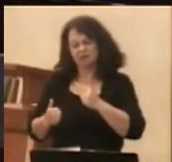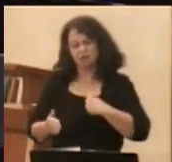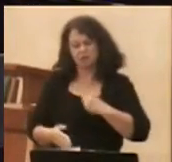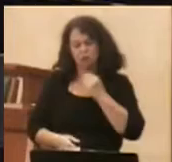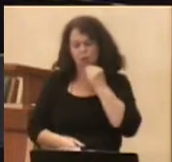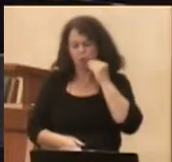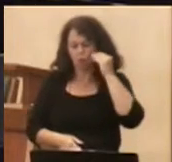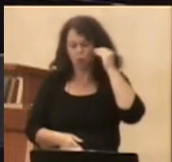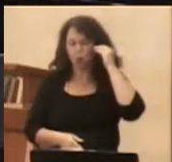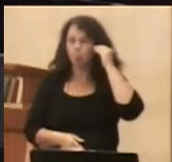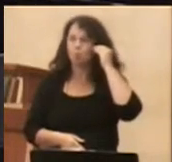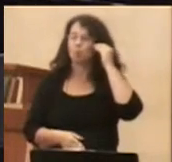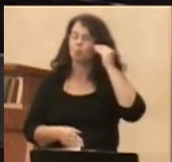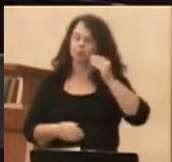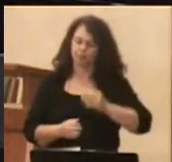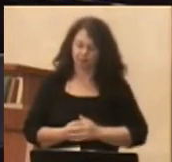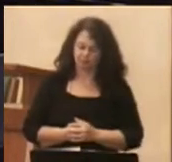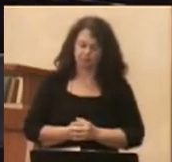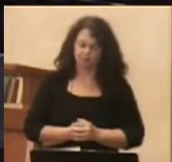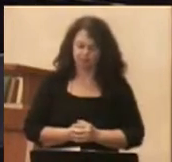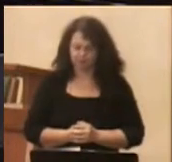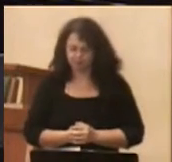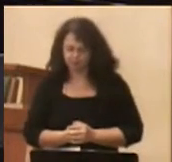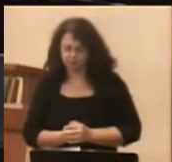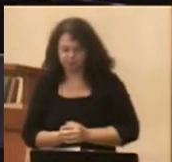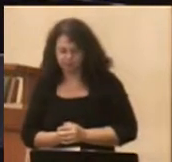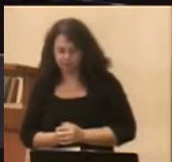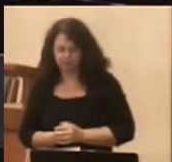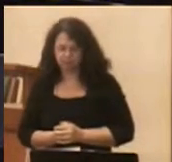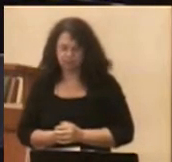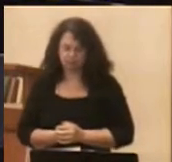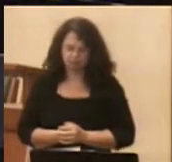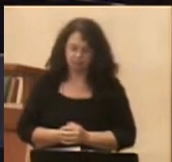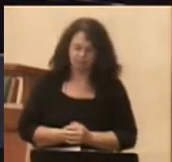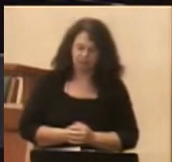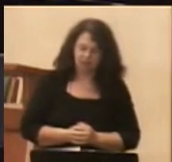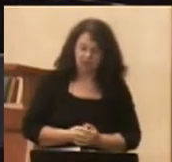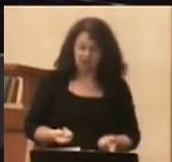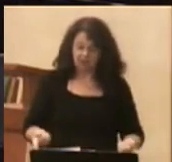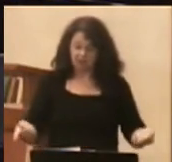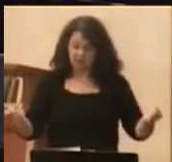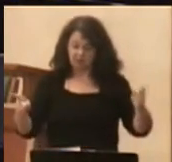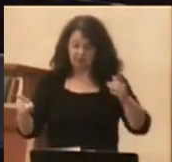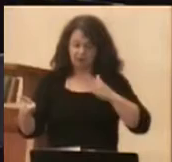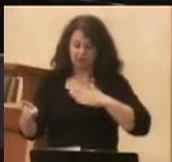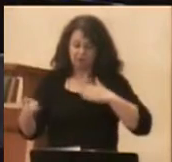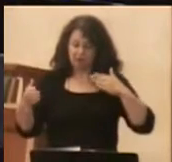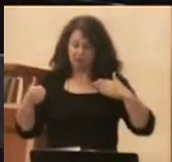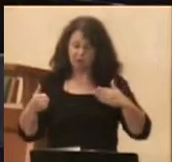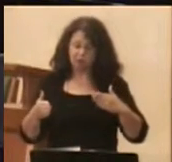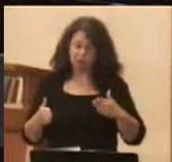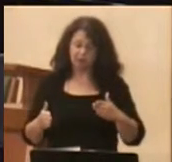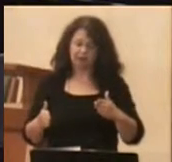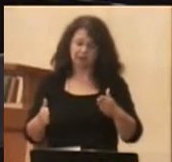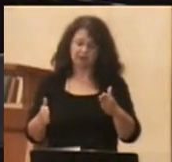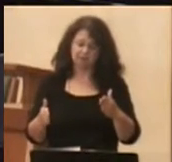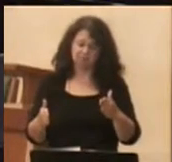home. When my way grows drear,